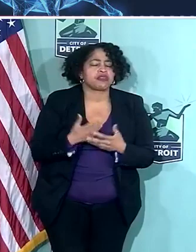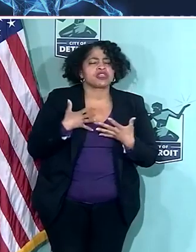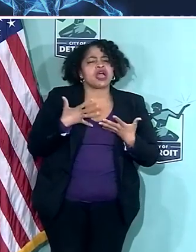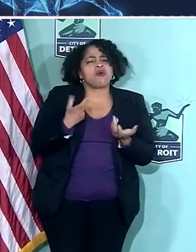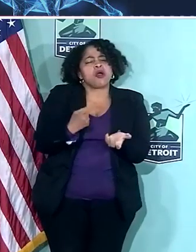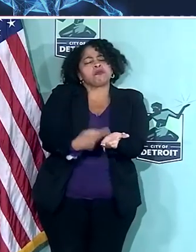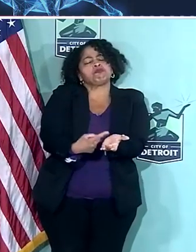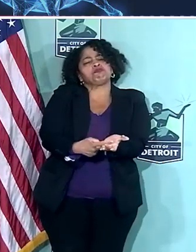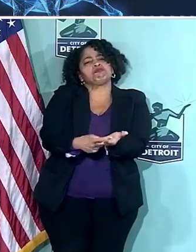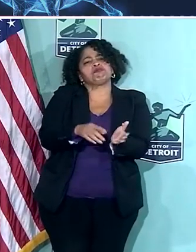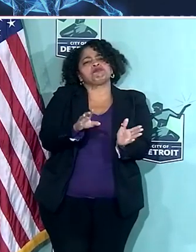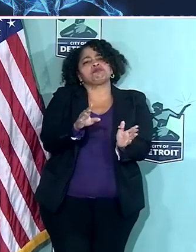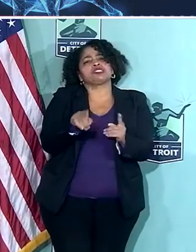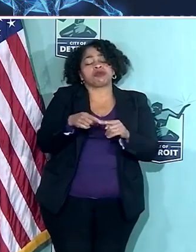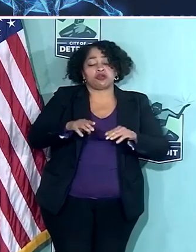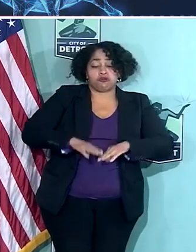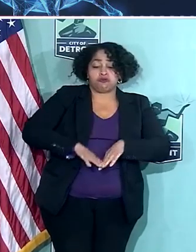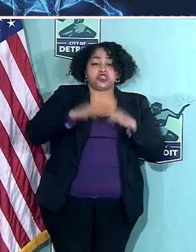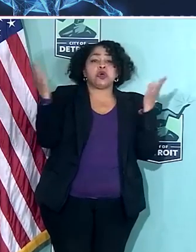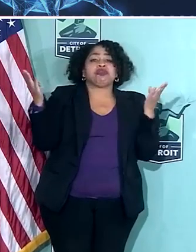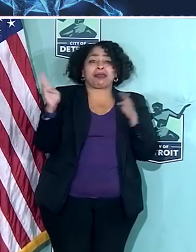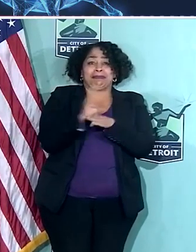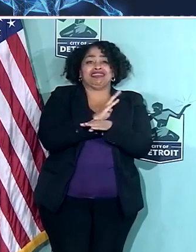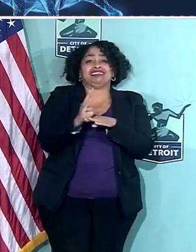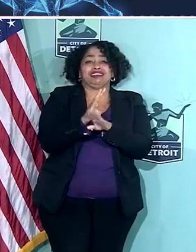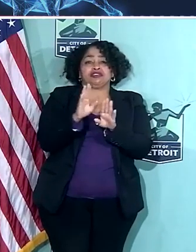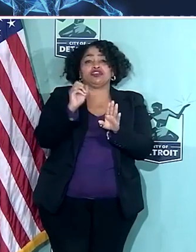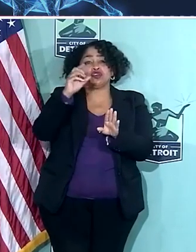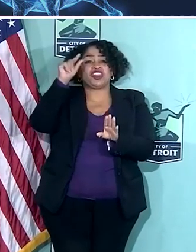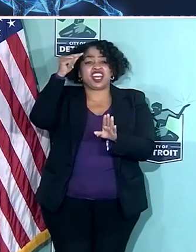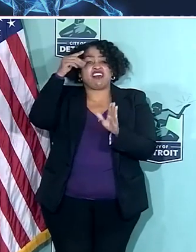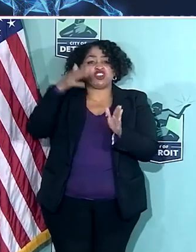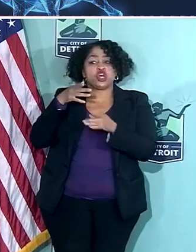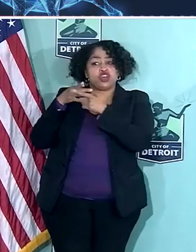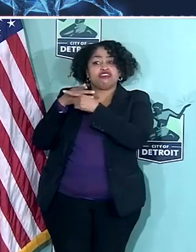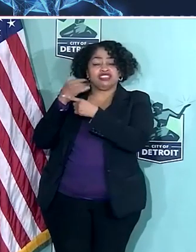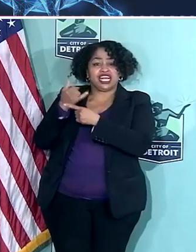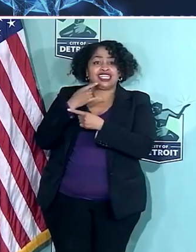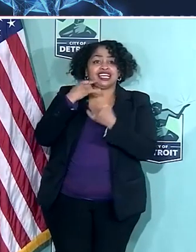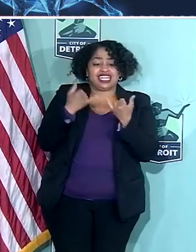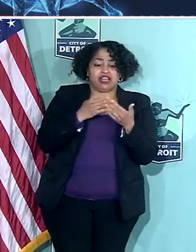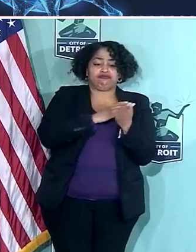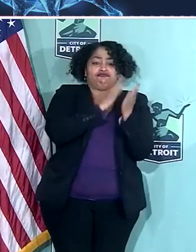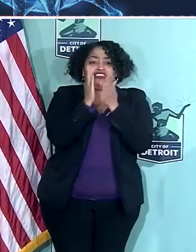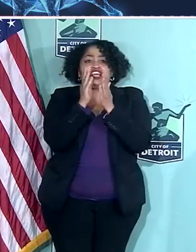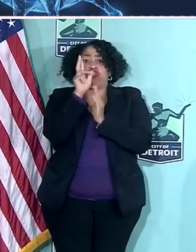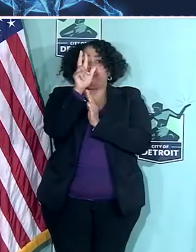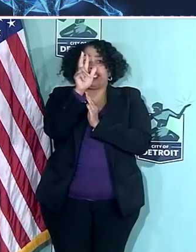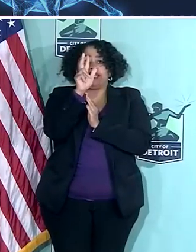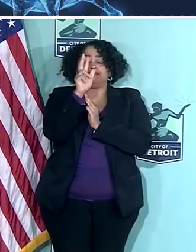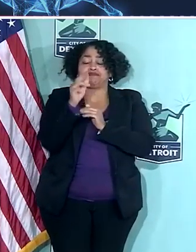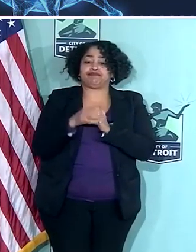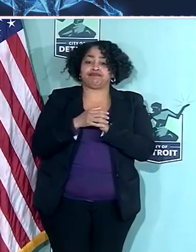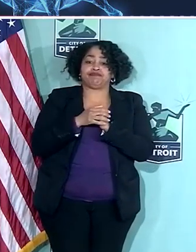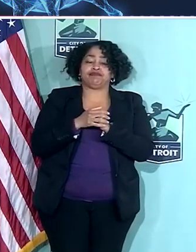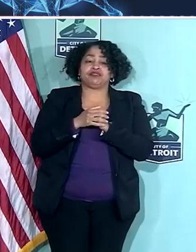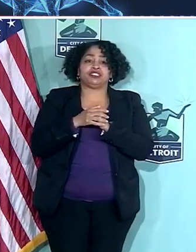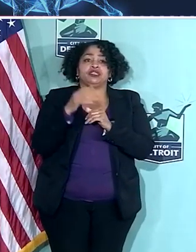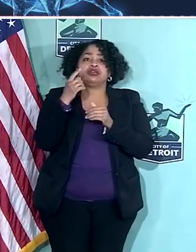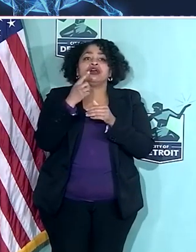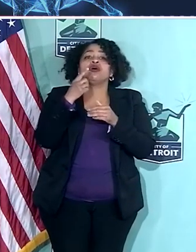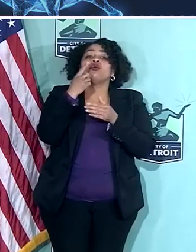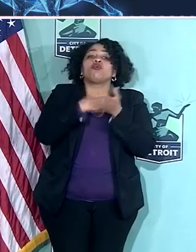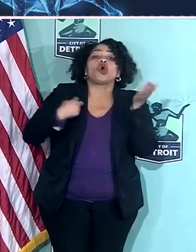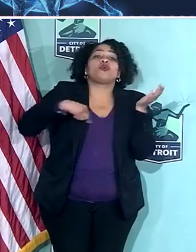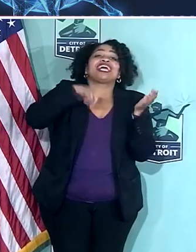about reopening businesses. So the governor has said that we are in phase 3. The standard for phase